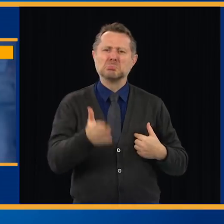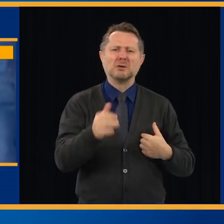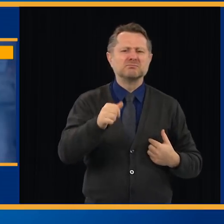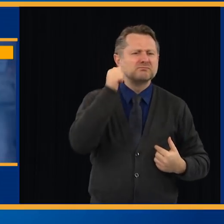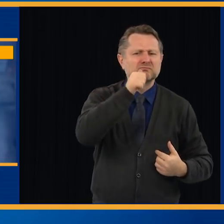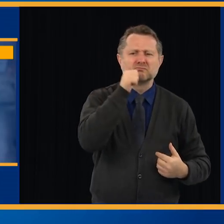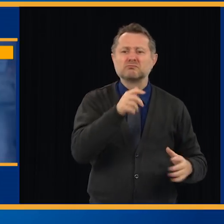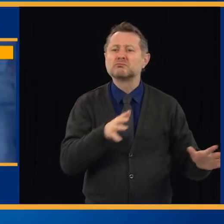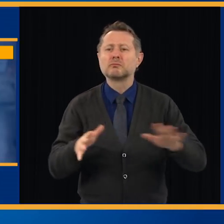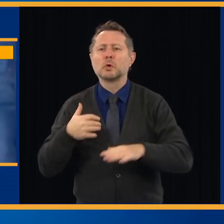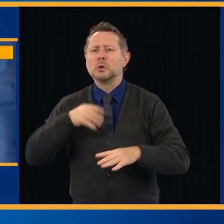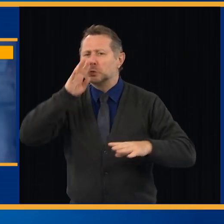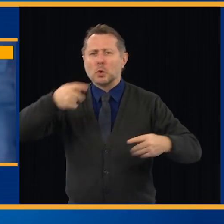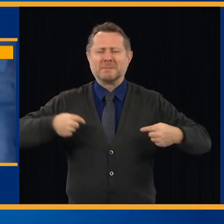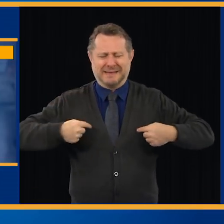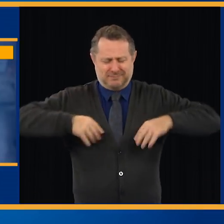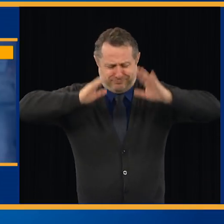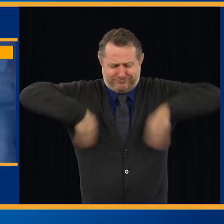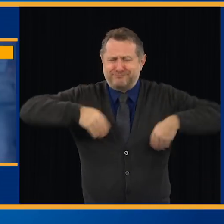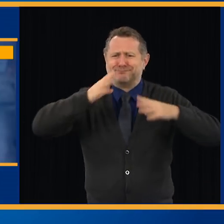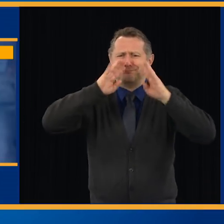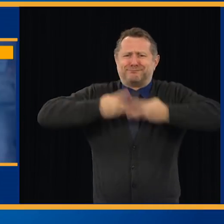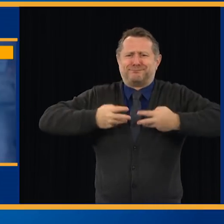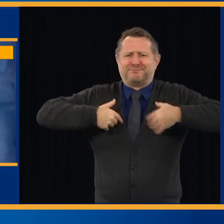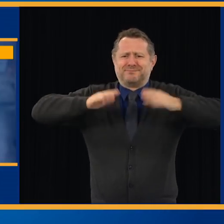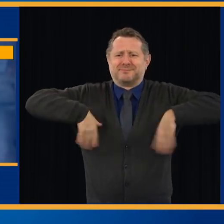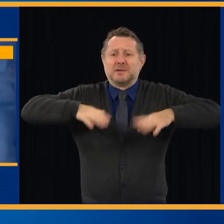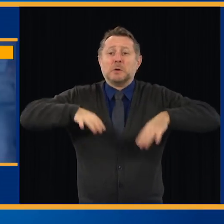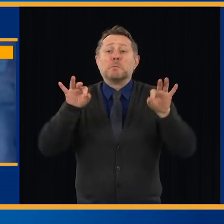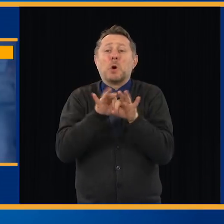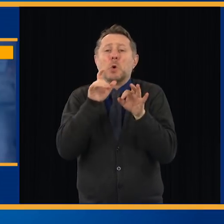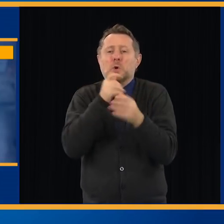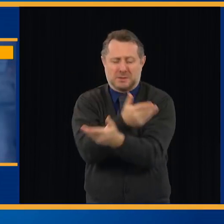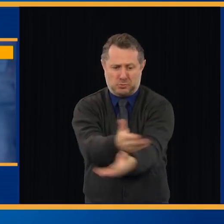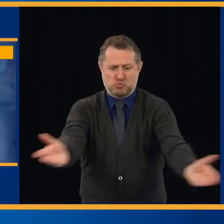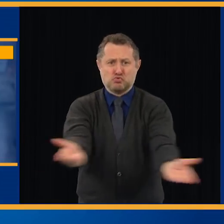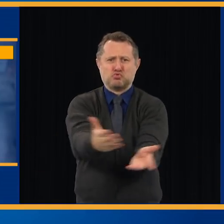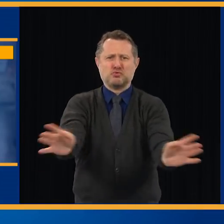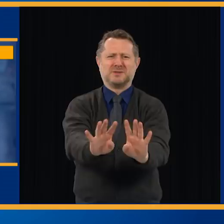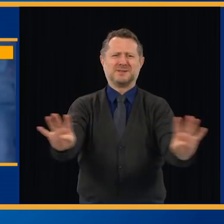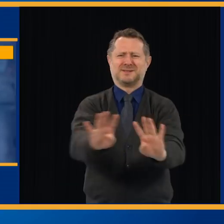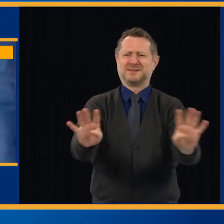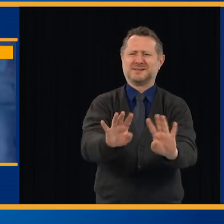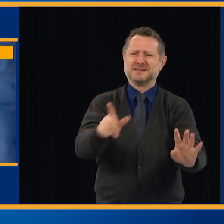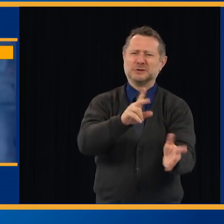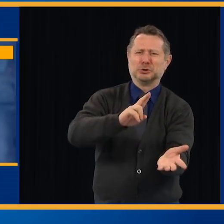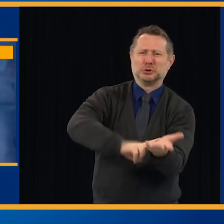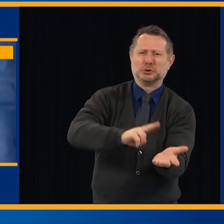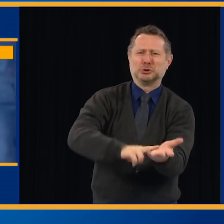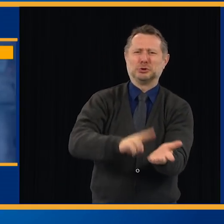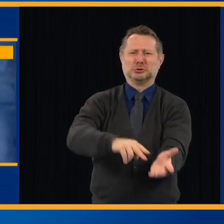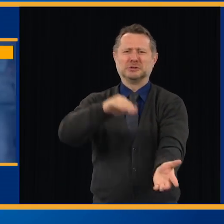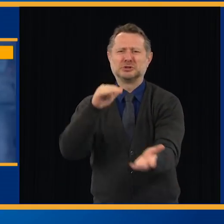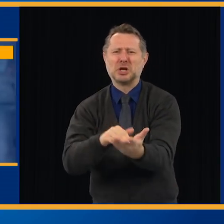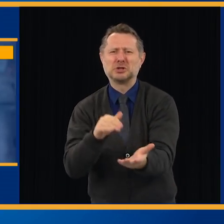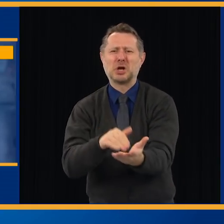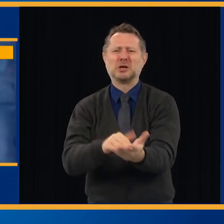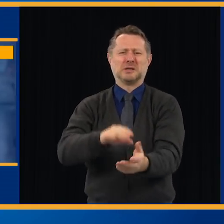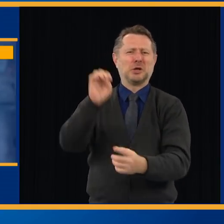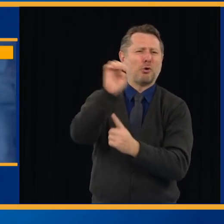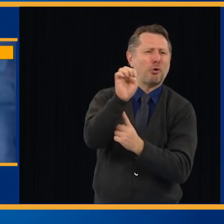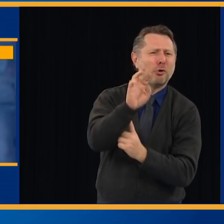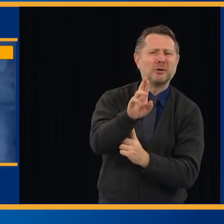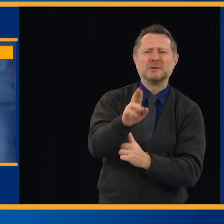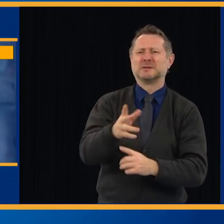who's out there every day. The nurses who are in the emergency room, the doctors who are in the emergency room, the police officer who is going